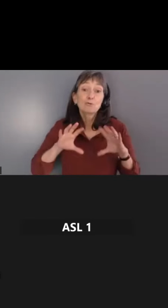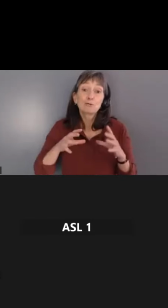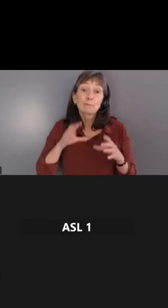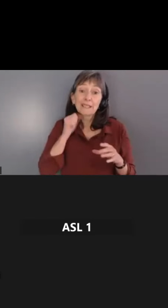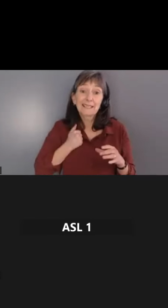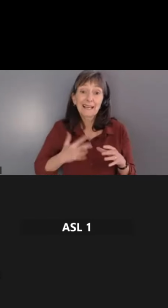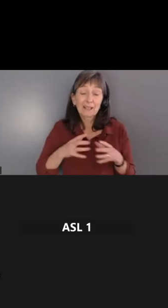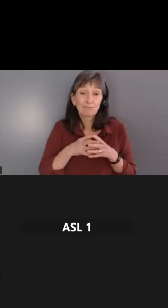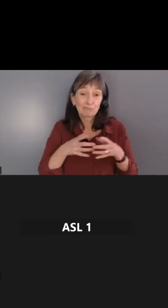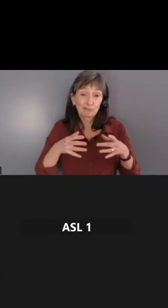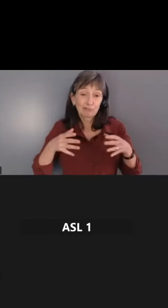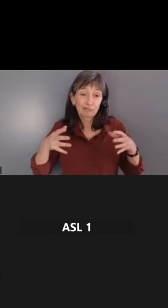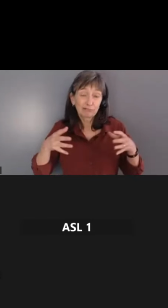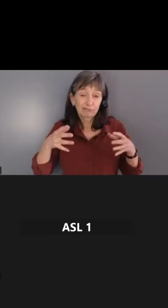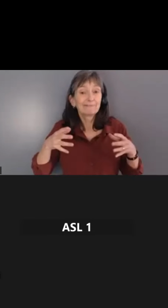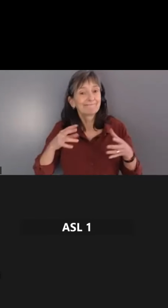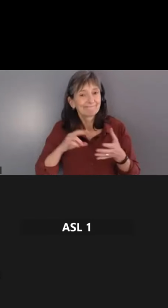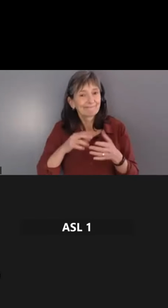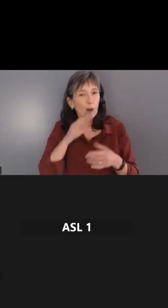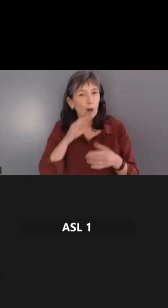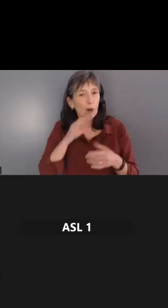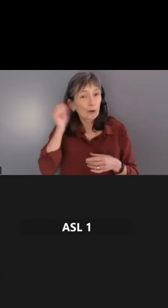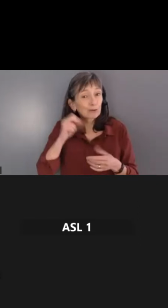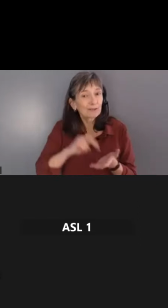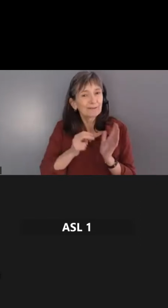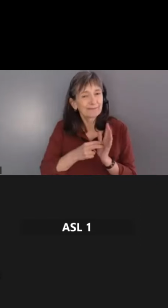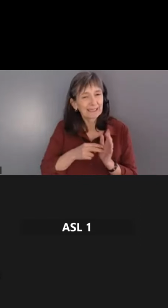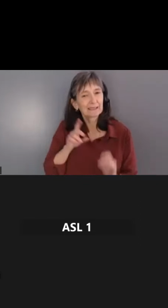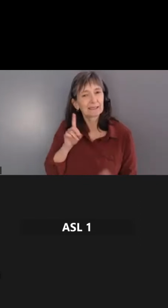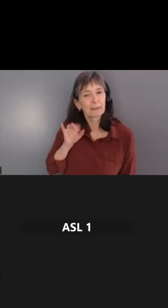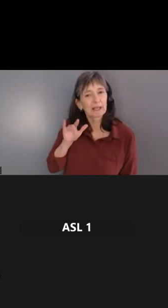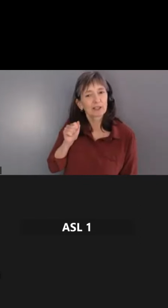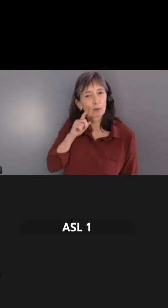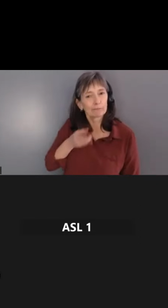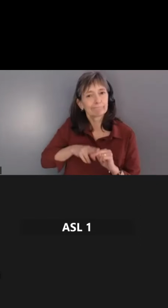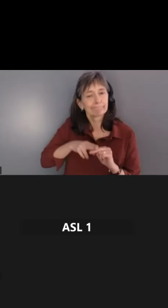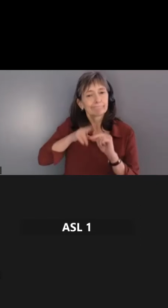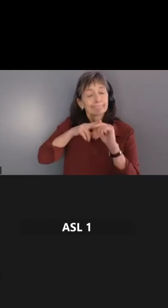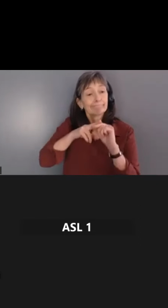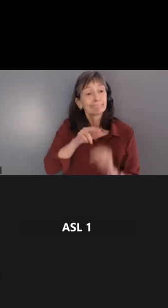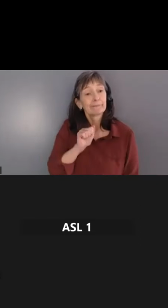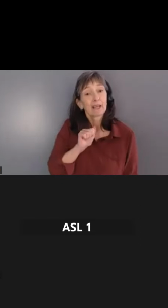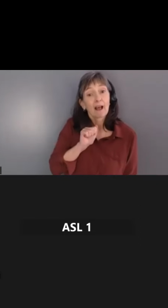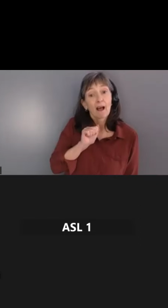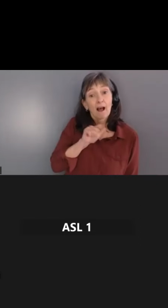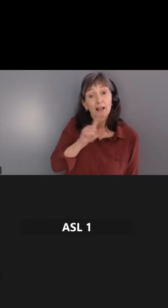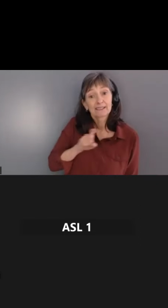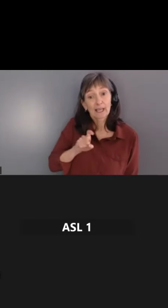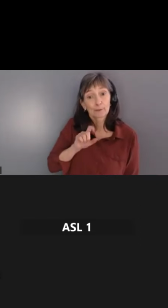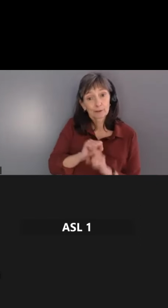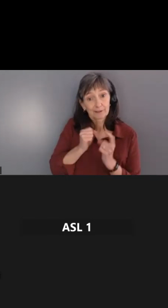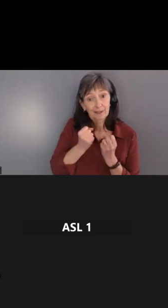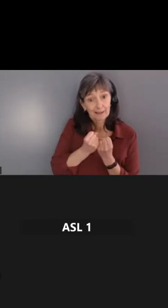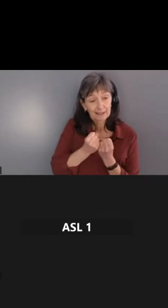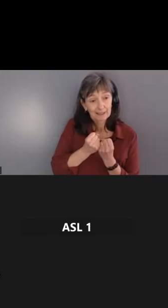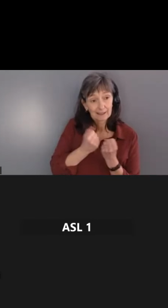in Canada is only going to continue rising. And the Alzheimer's Society of Canada projects that by 2030, nearly 1